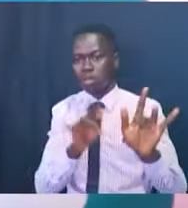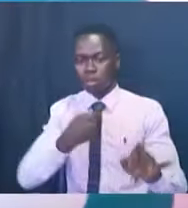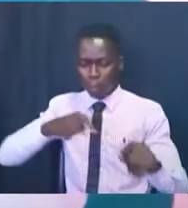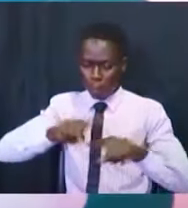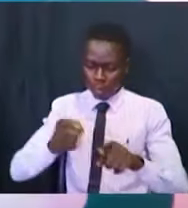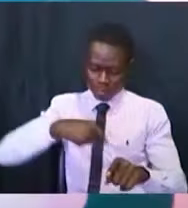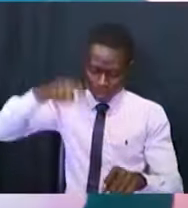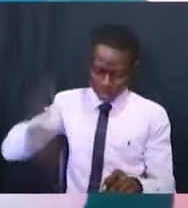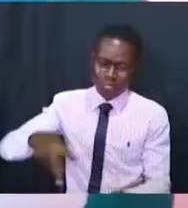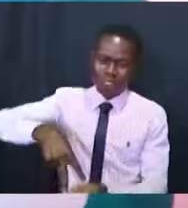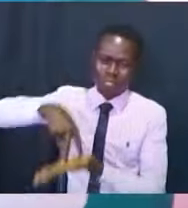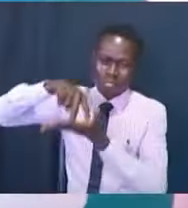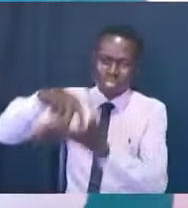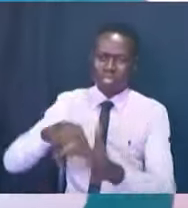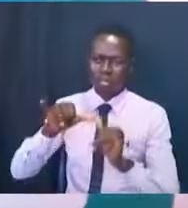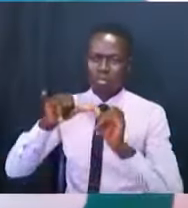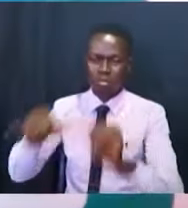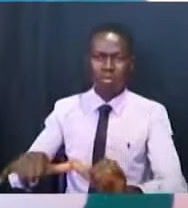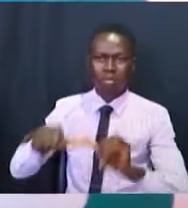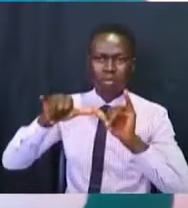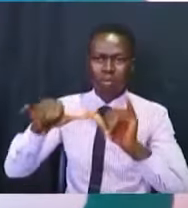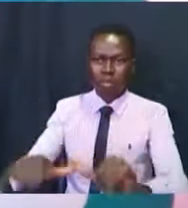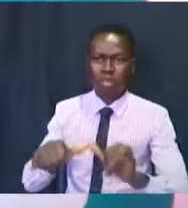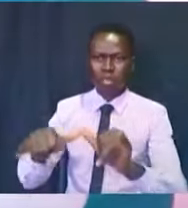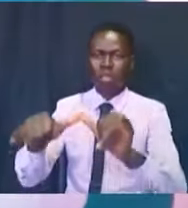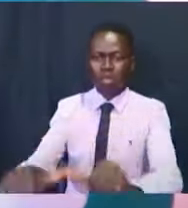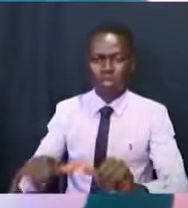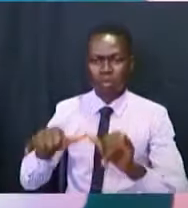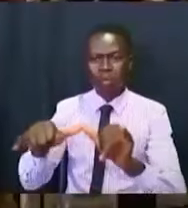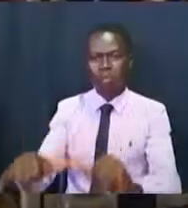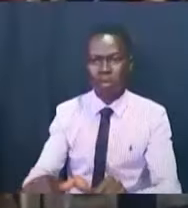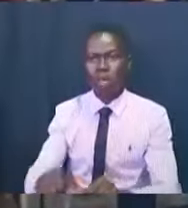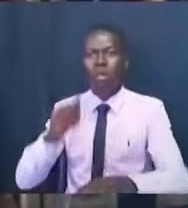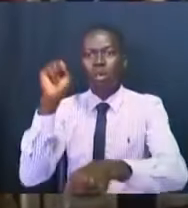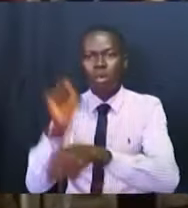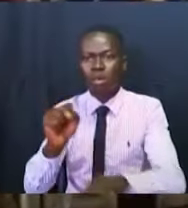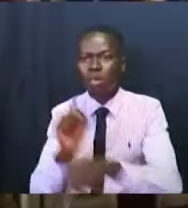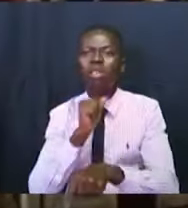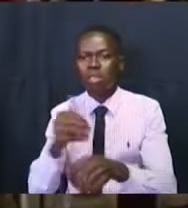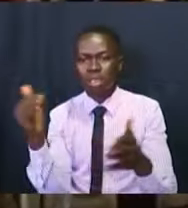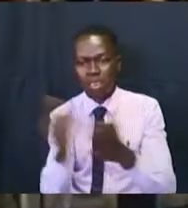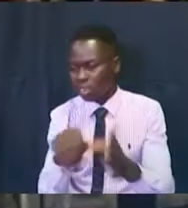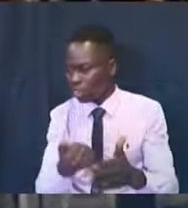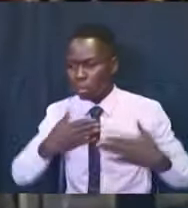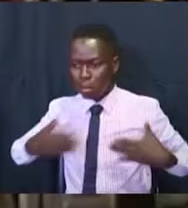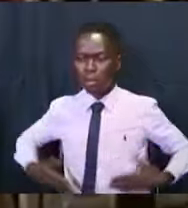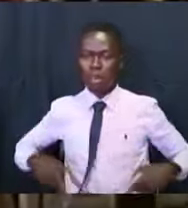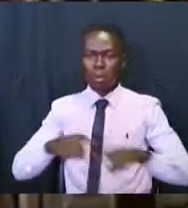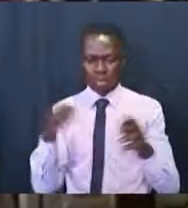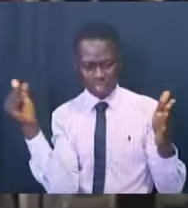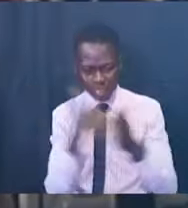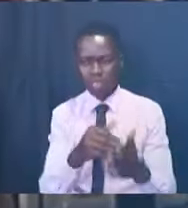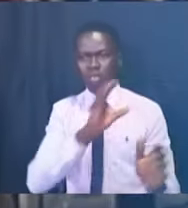pushbacks. Push back this pushback. The battle is not against anybody. It is against our Christ. You may think they